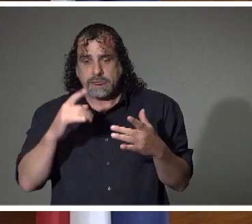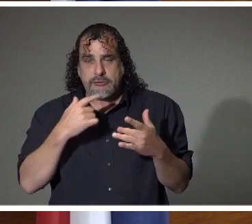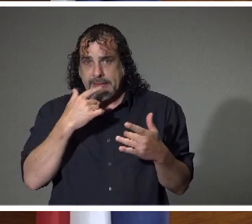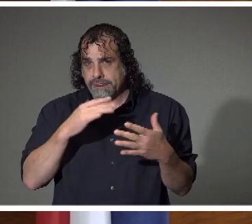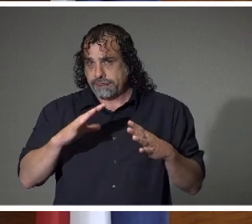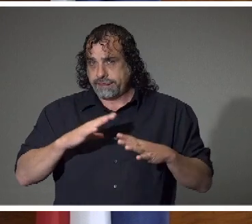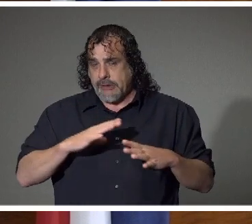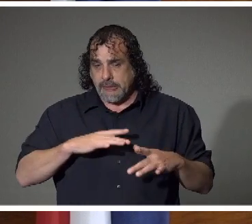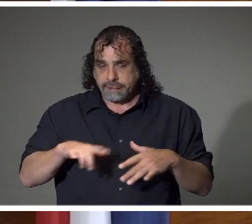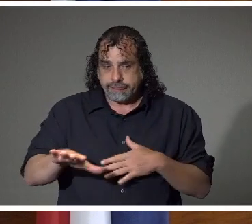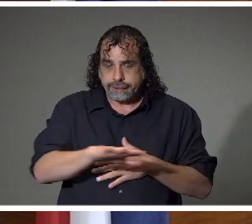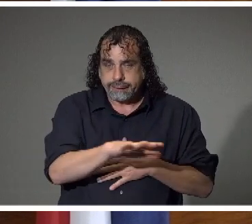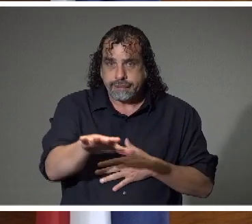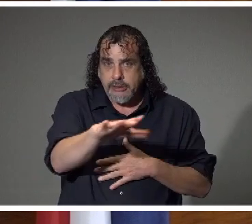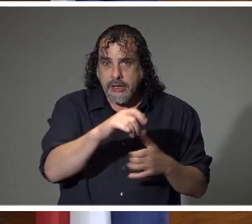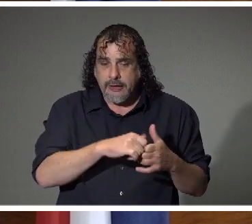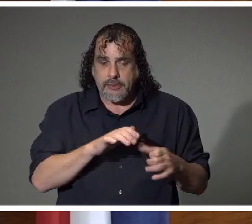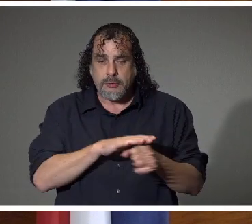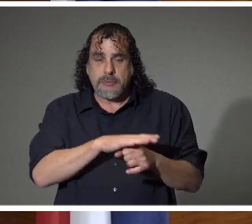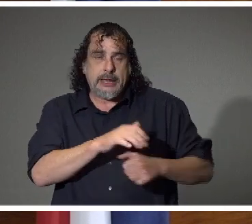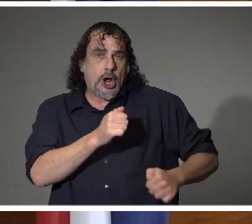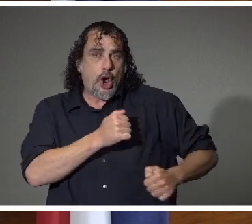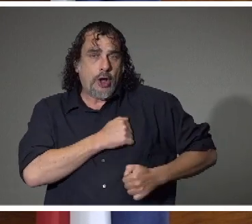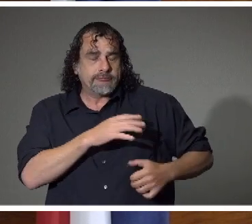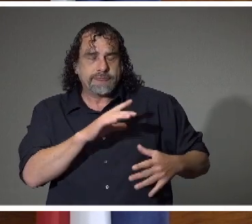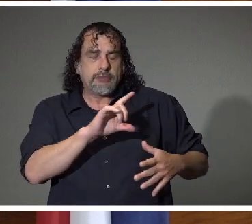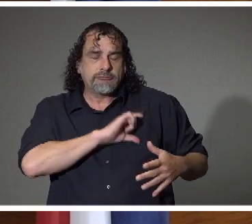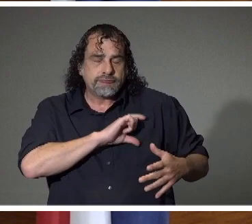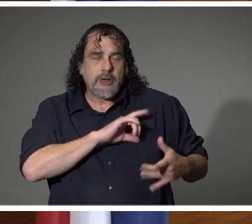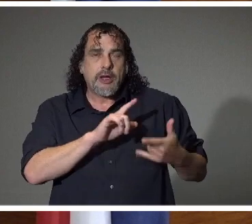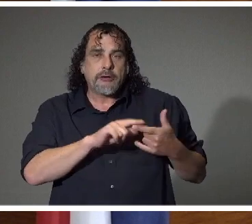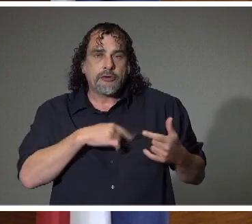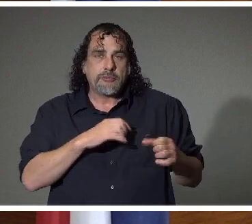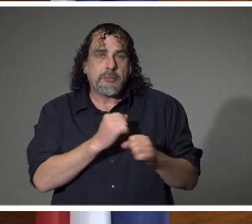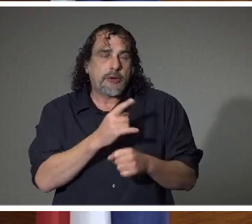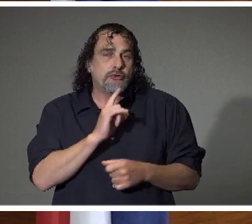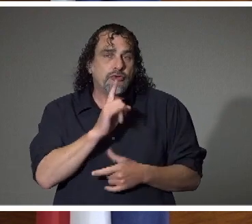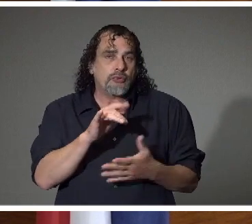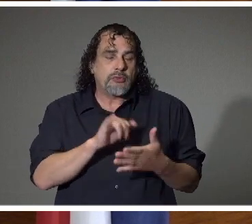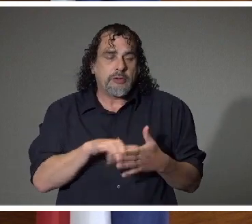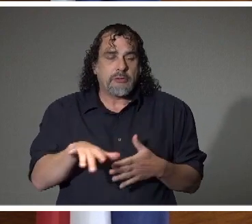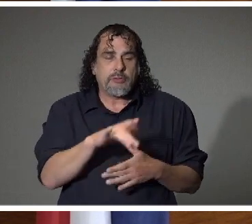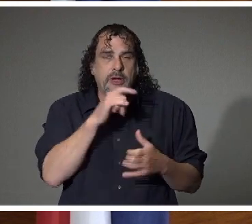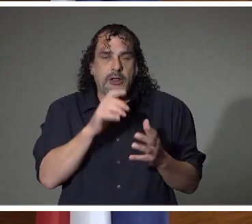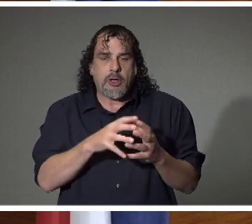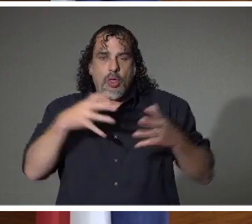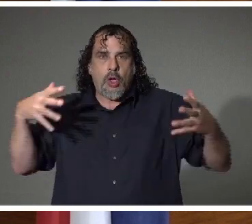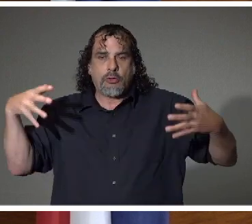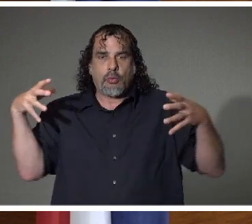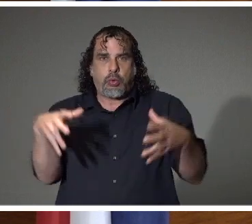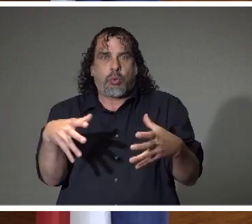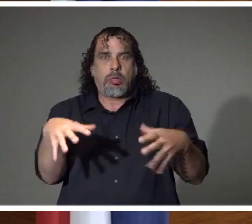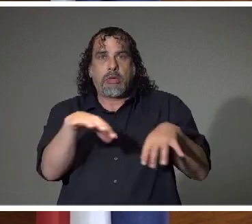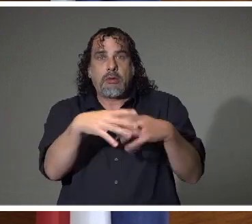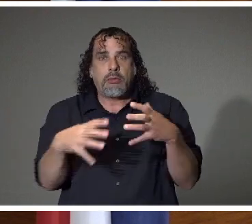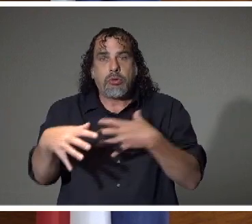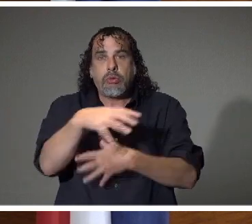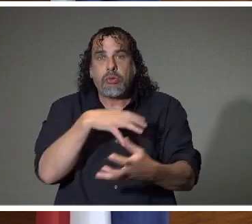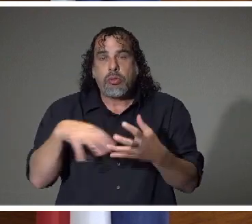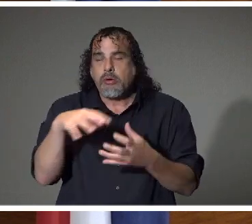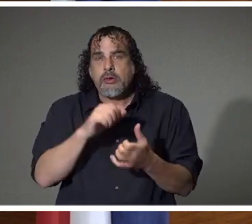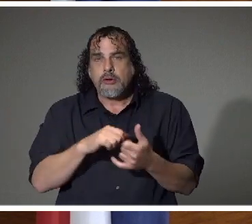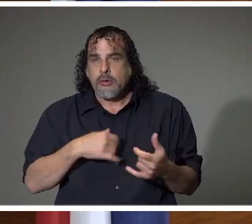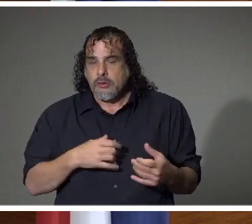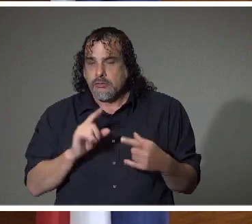had adequate law enforcement to make sure that we didn't allow for large groups to be gathering. We have to